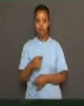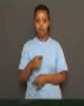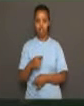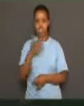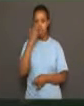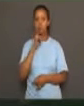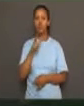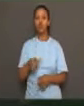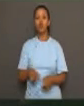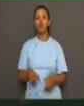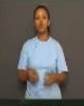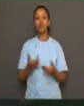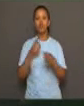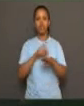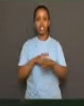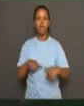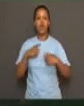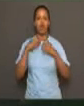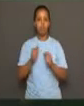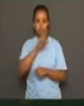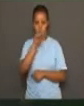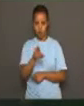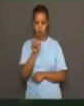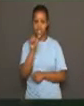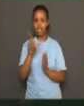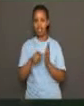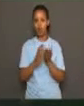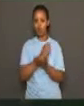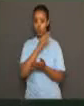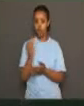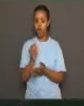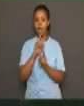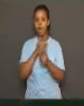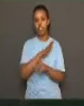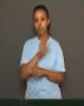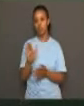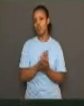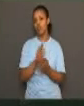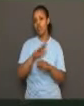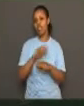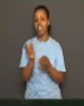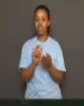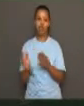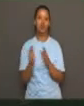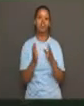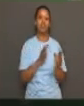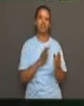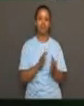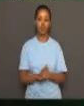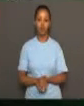to survive? Take a few minutes to write your answer down on a sheet of notebook paper.